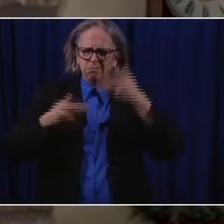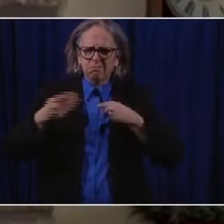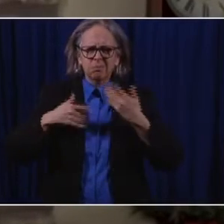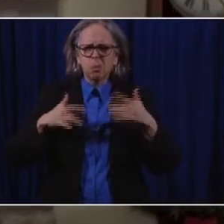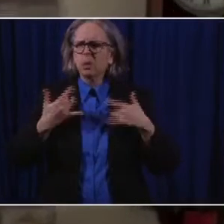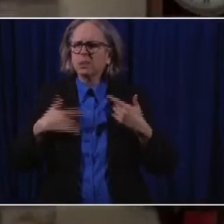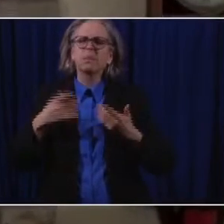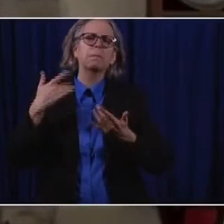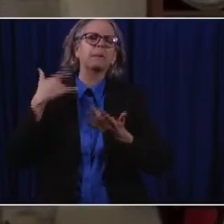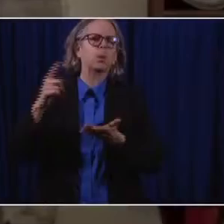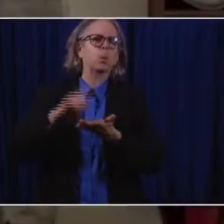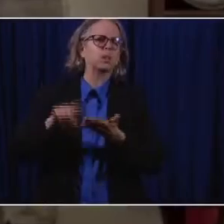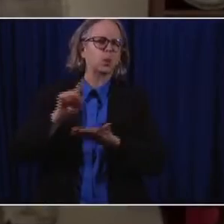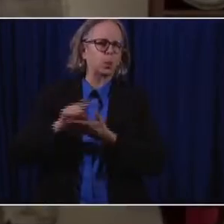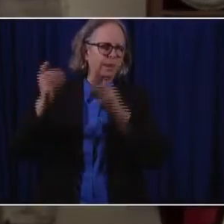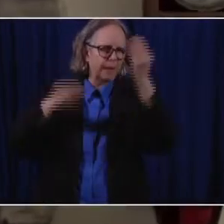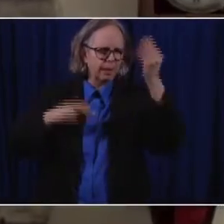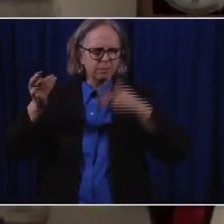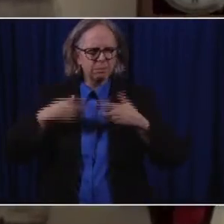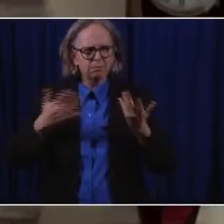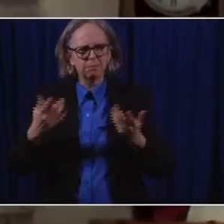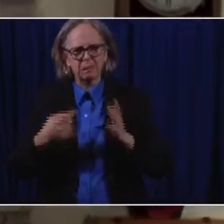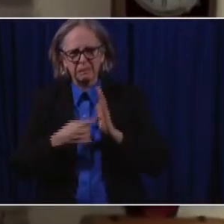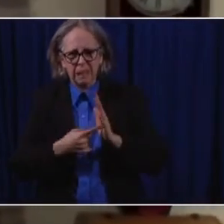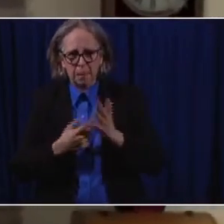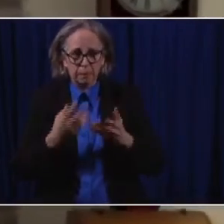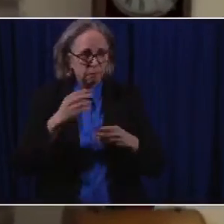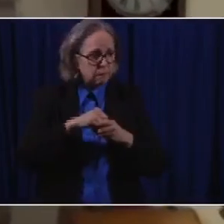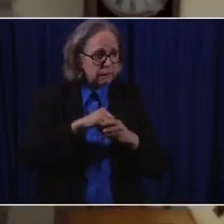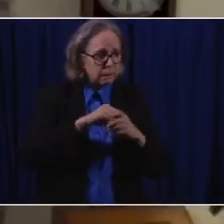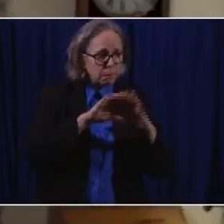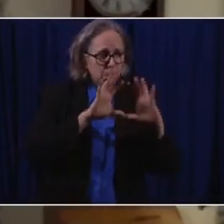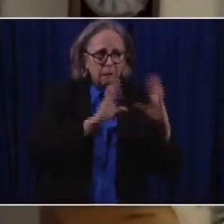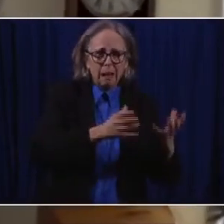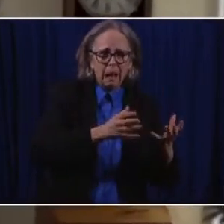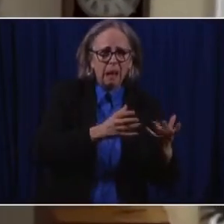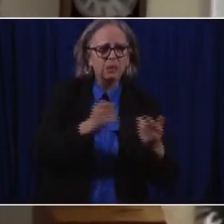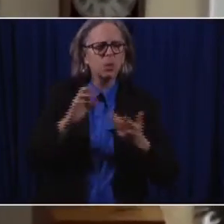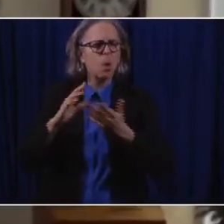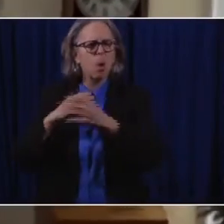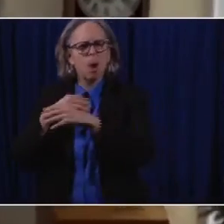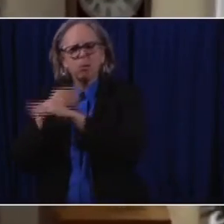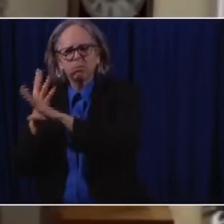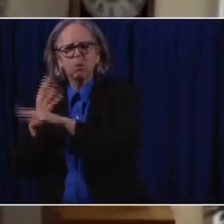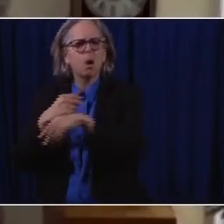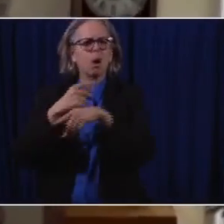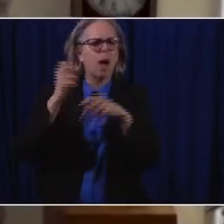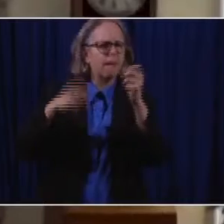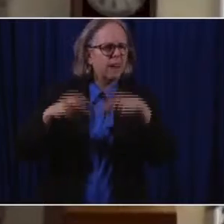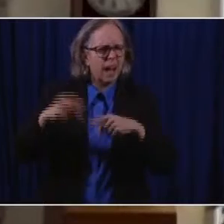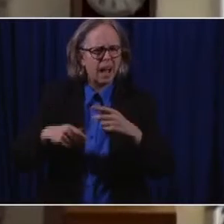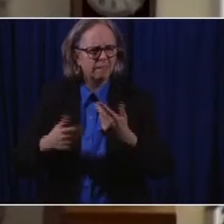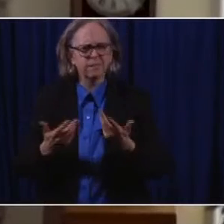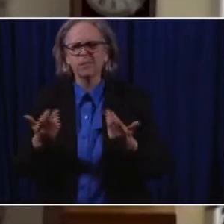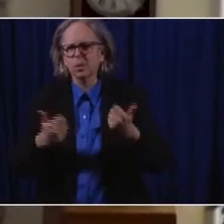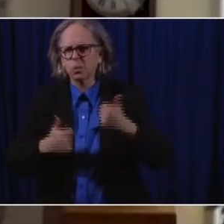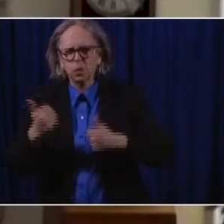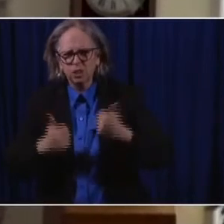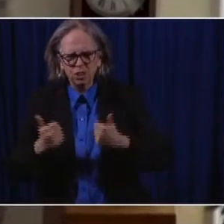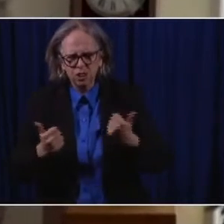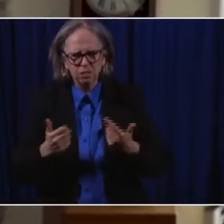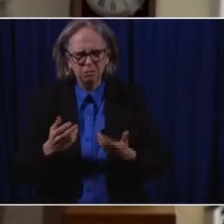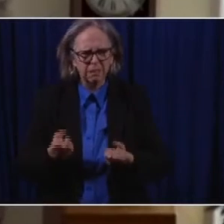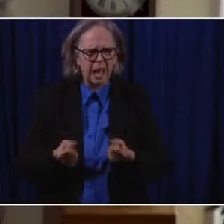open 5 days a week, in class learning, how many are totally remote, and how many